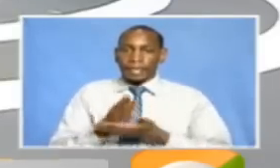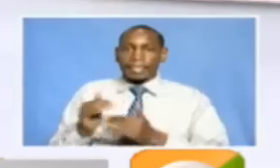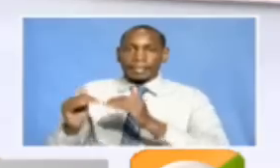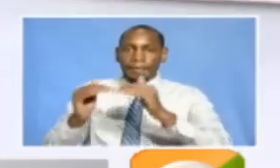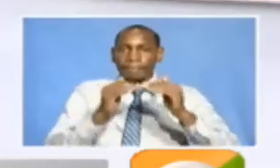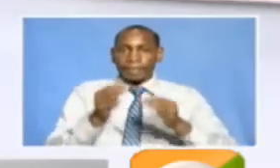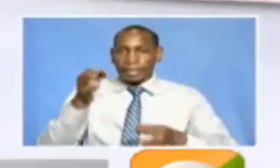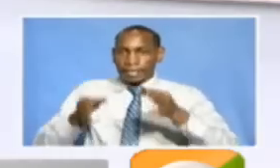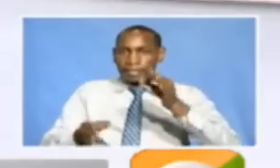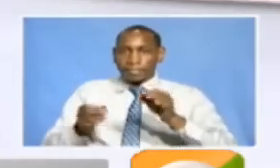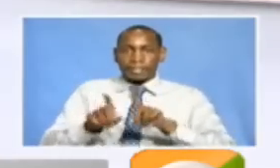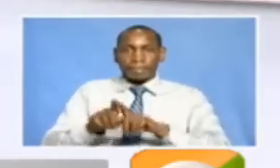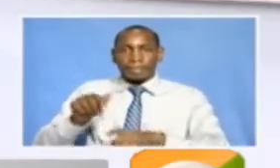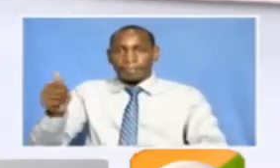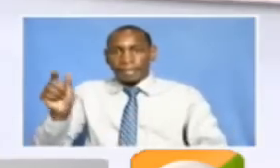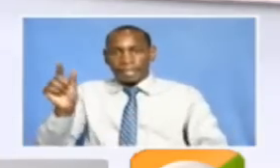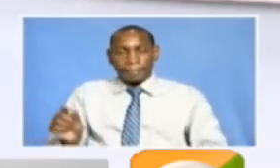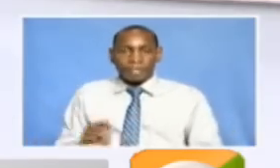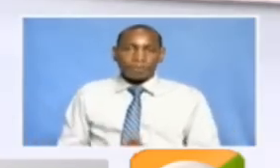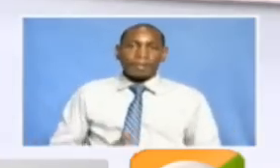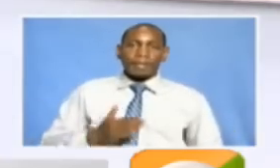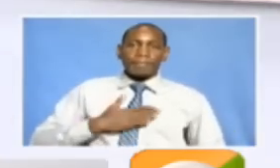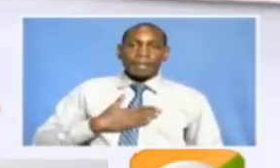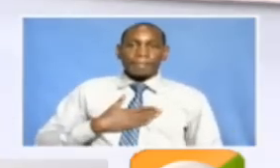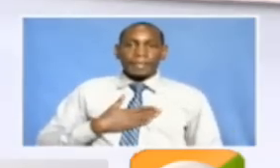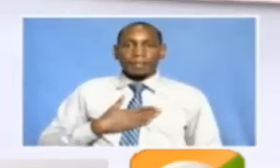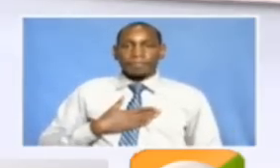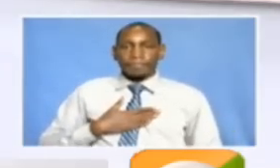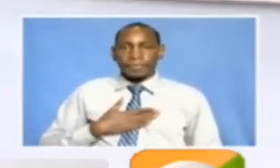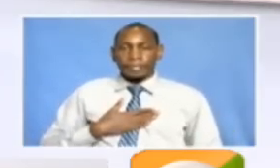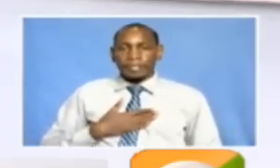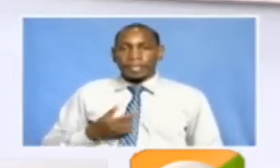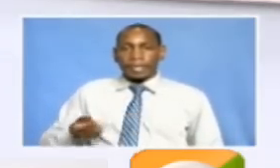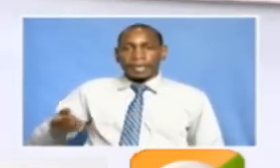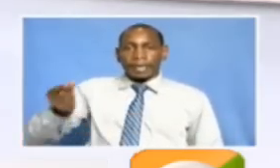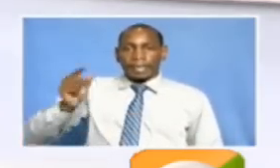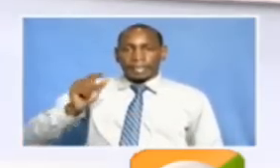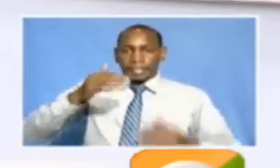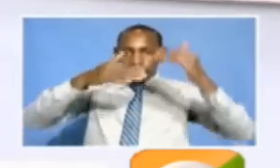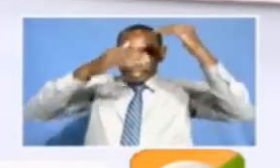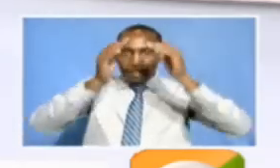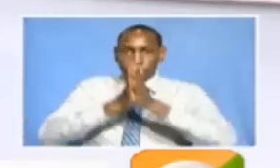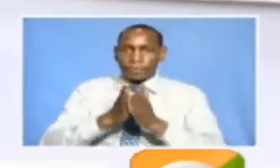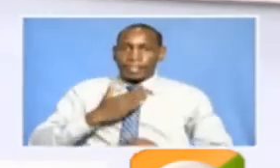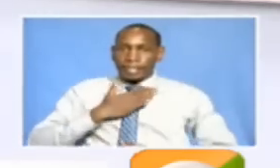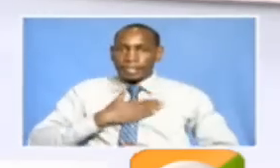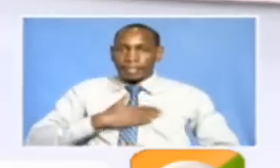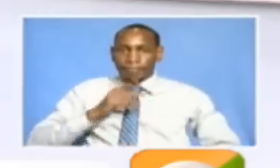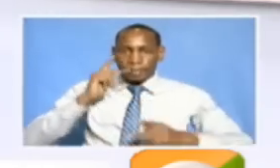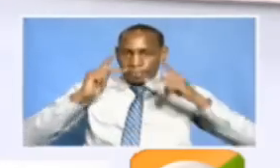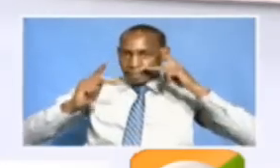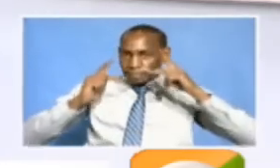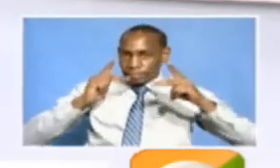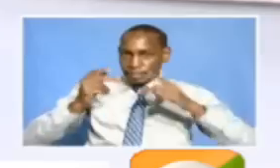me, having increasing the number of experts out there, beefing up the scientific aspect